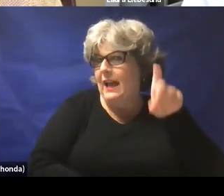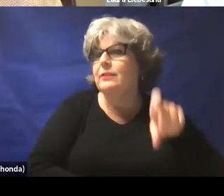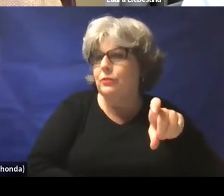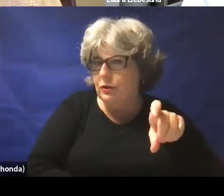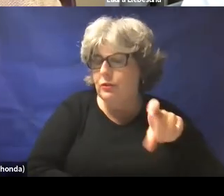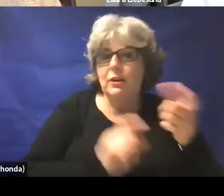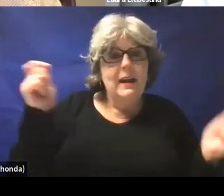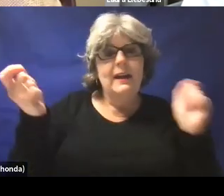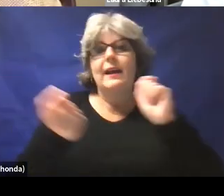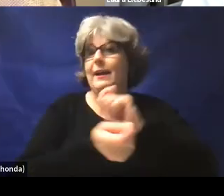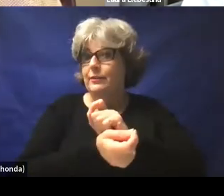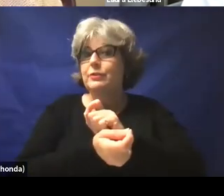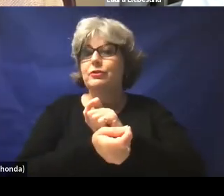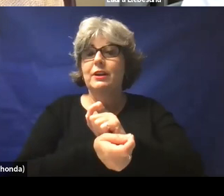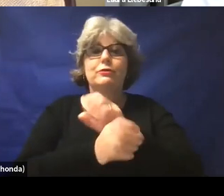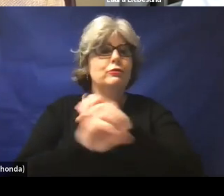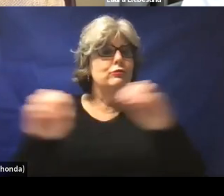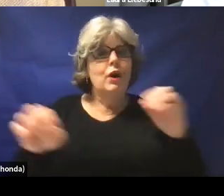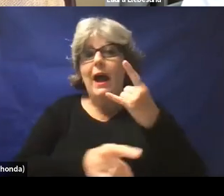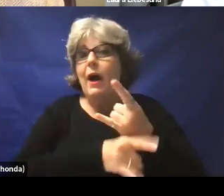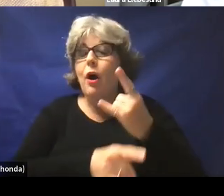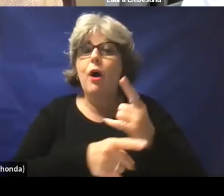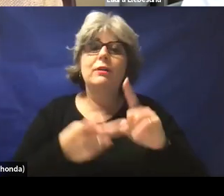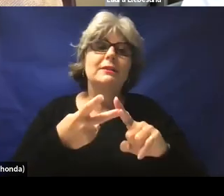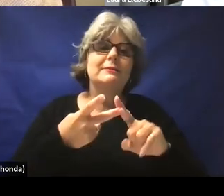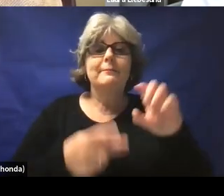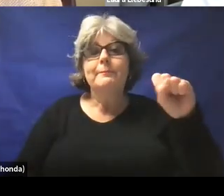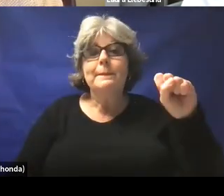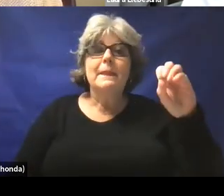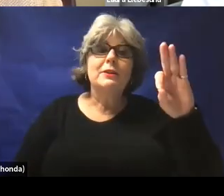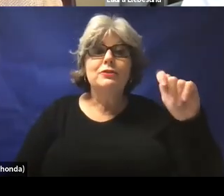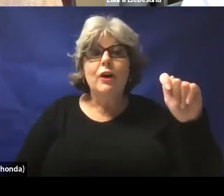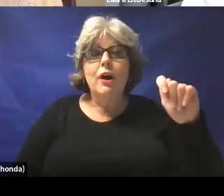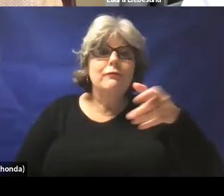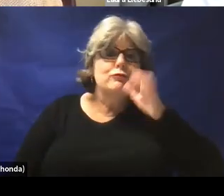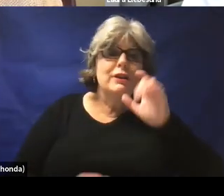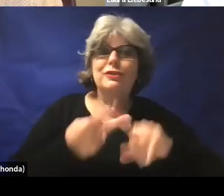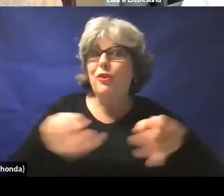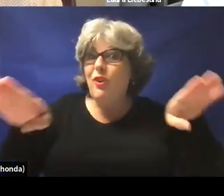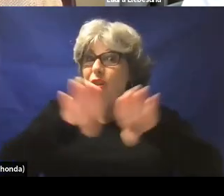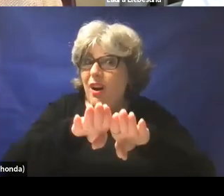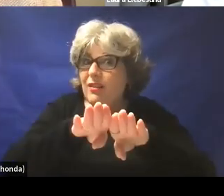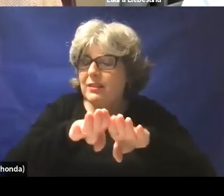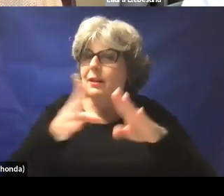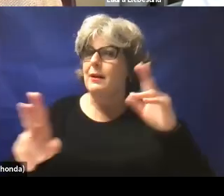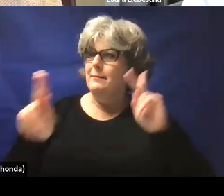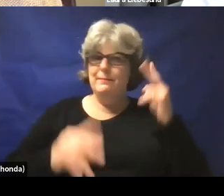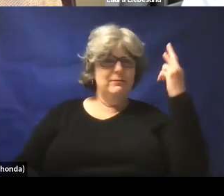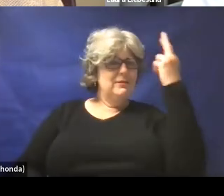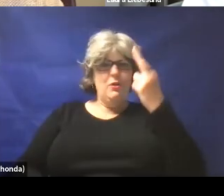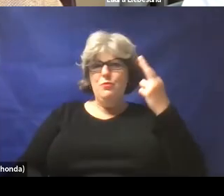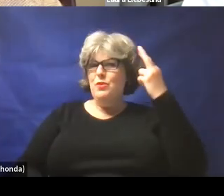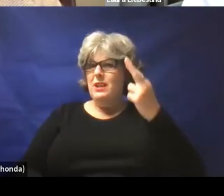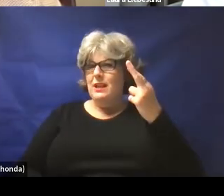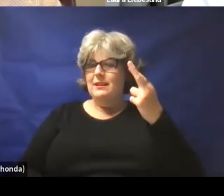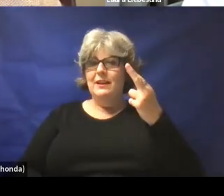and had to convert to non-alcoholic soft drinks or close. I think one thing that people don't realize was, so